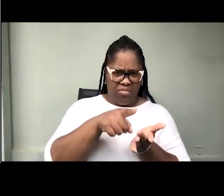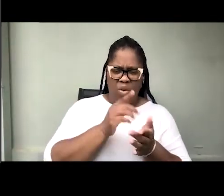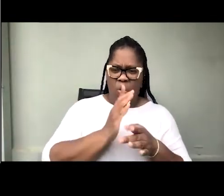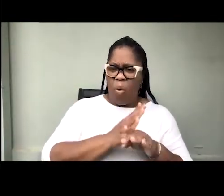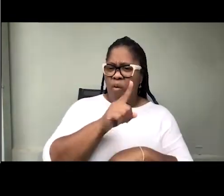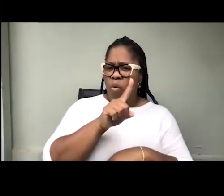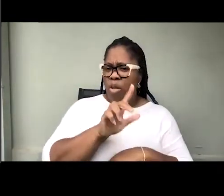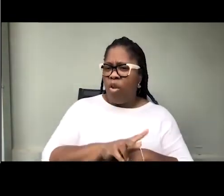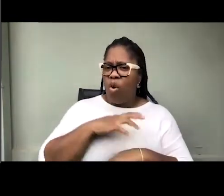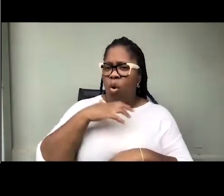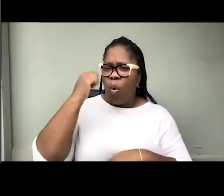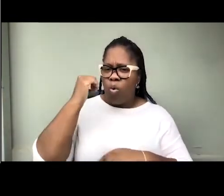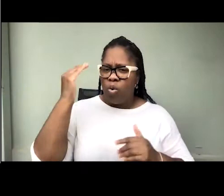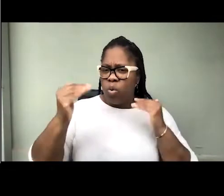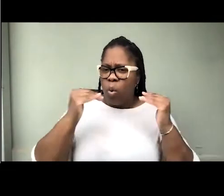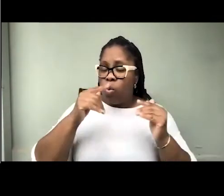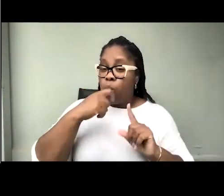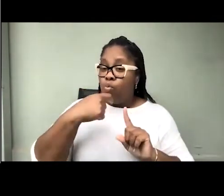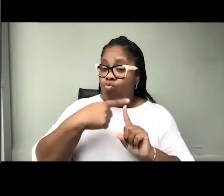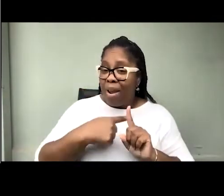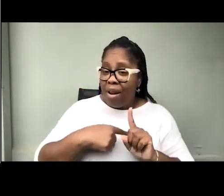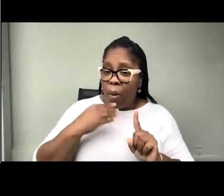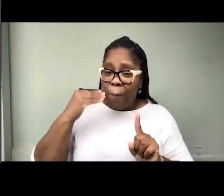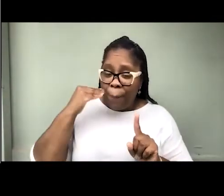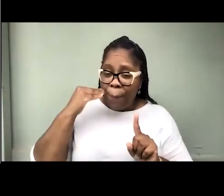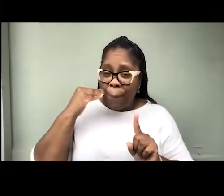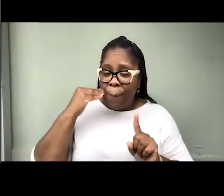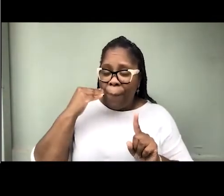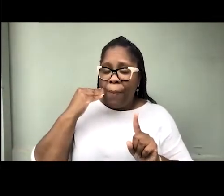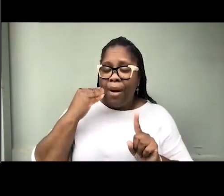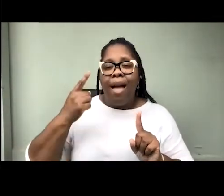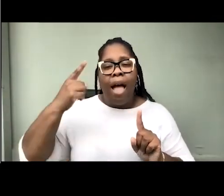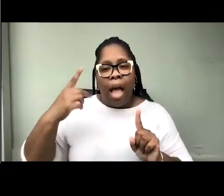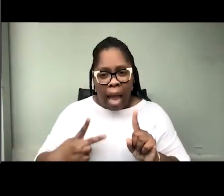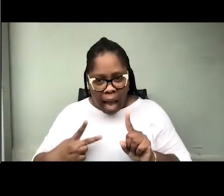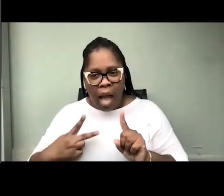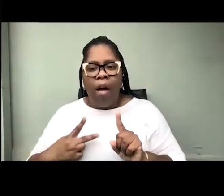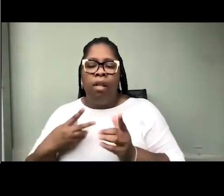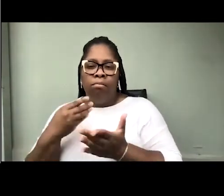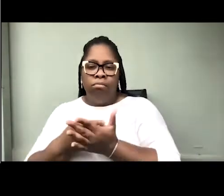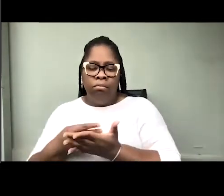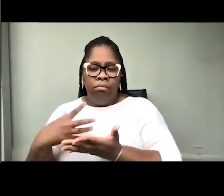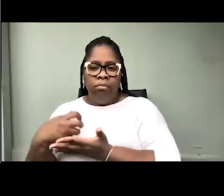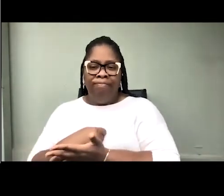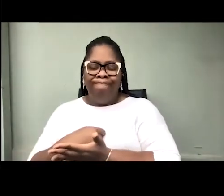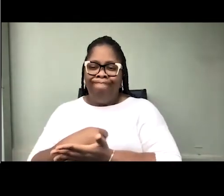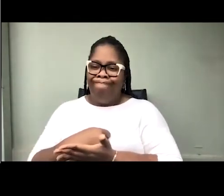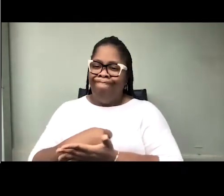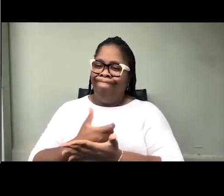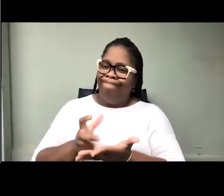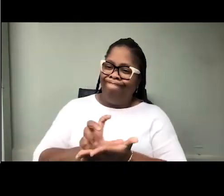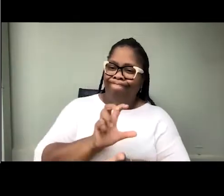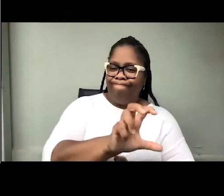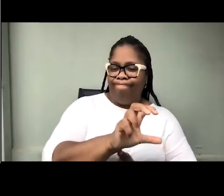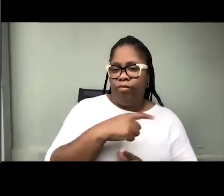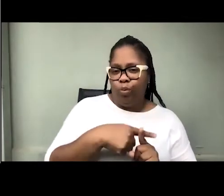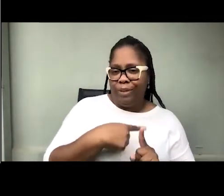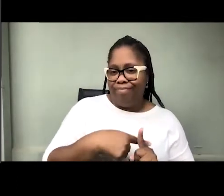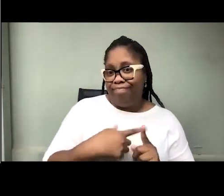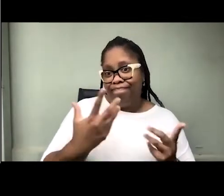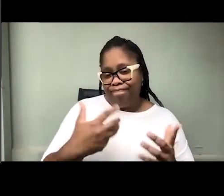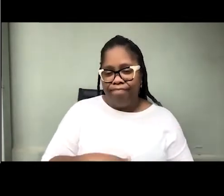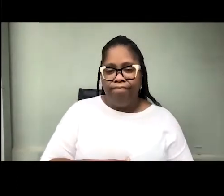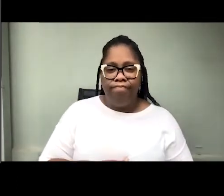a third of older adults who rent their homes spend more than half of their income on rent. That's one example of data you can find in the